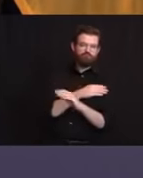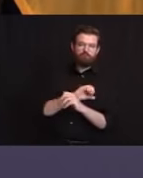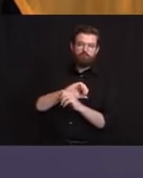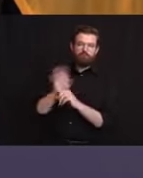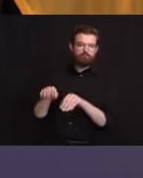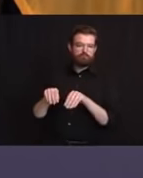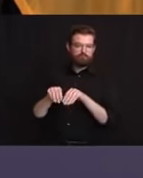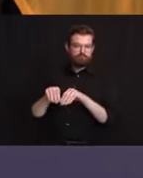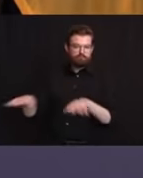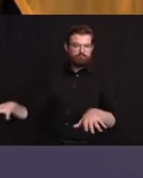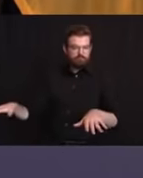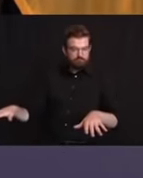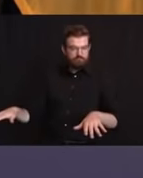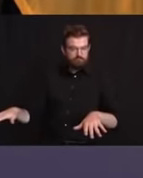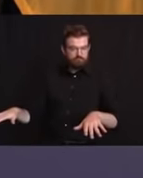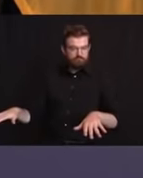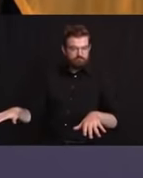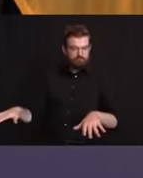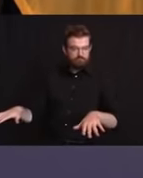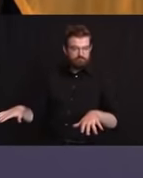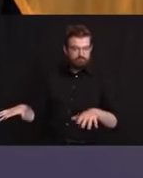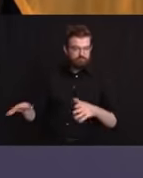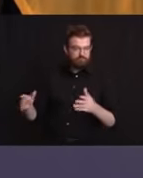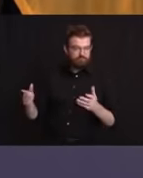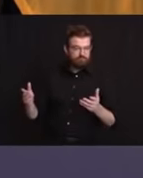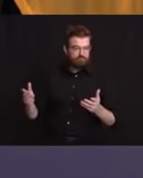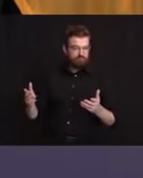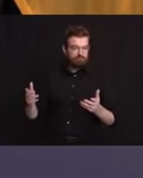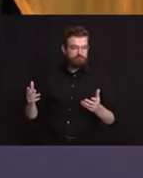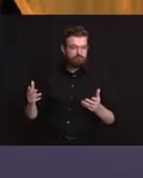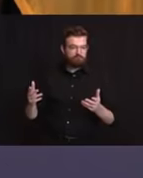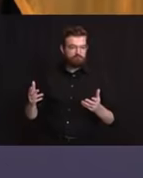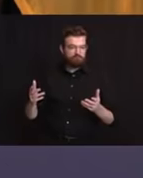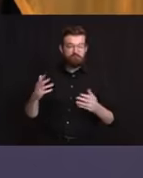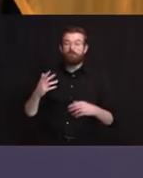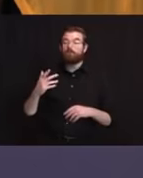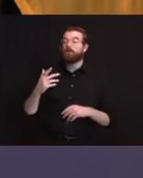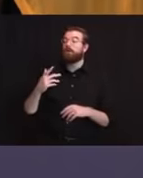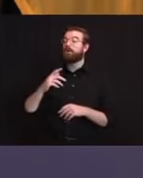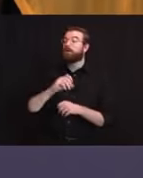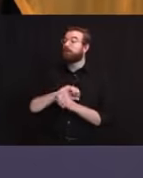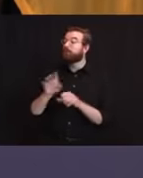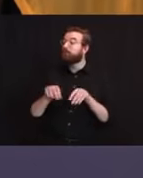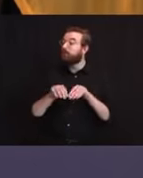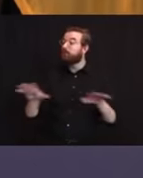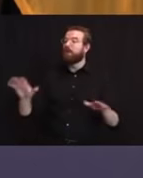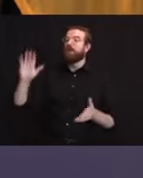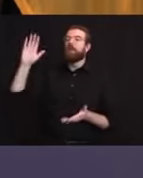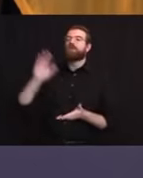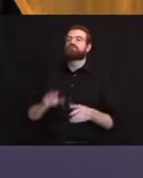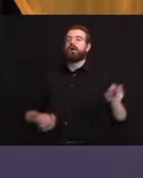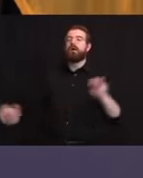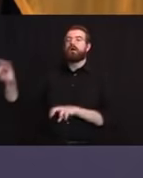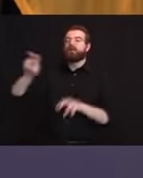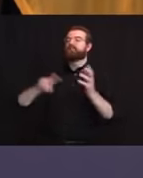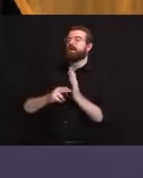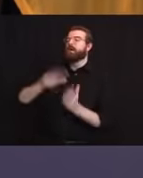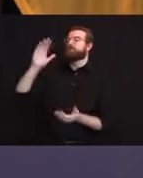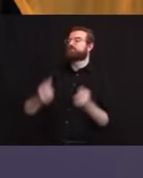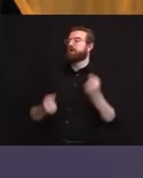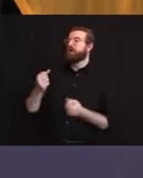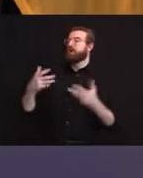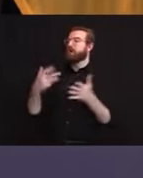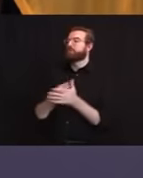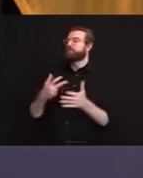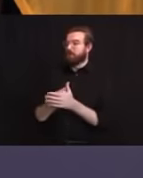I think I actually, Dustin, you asked the question last week. I hadn't heard it. I think it had just happened that day. I said